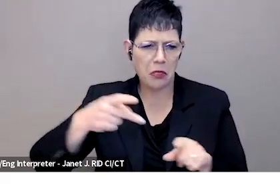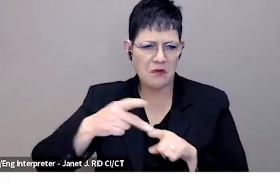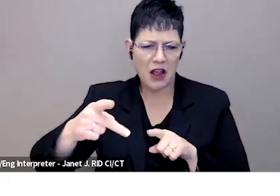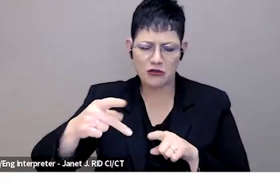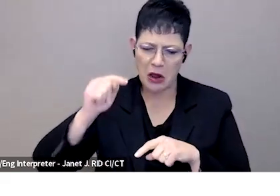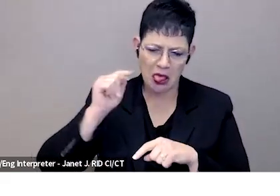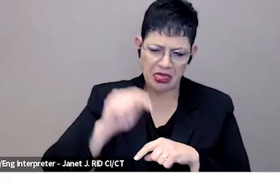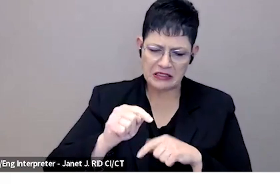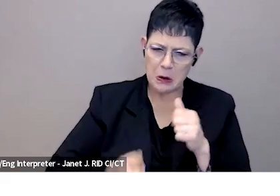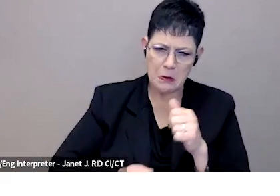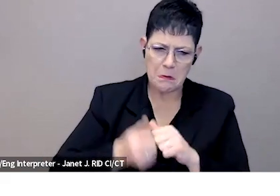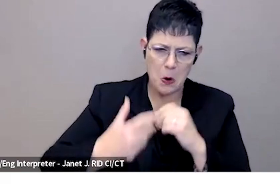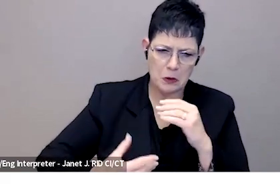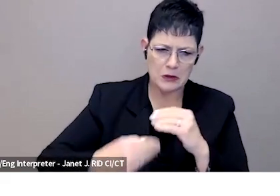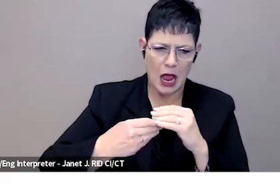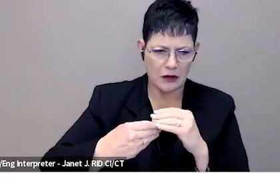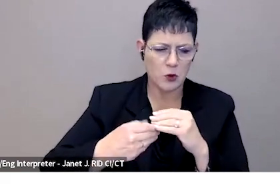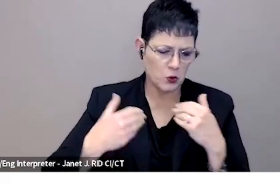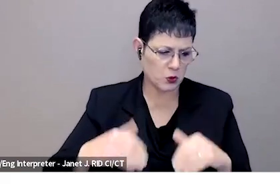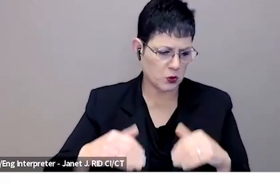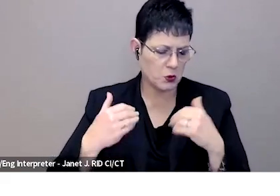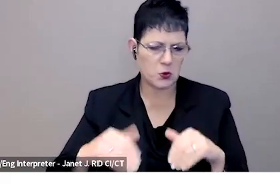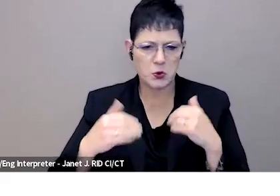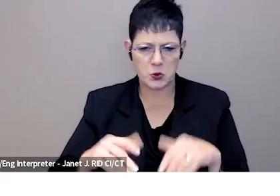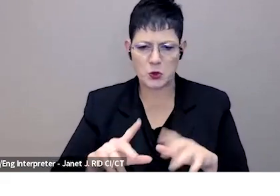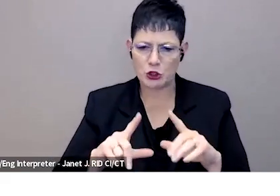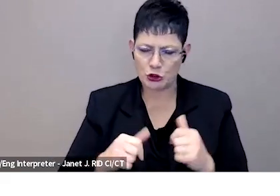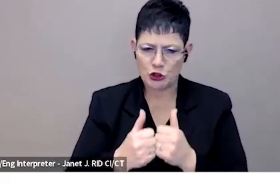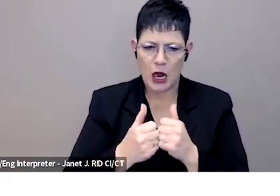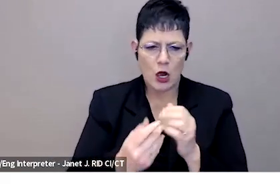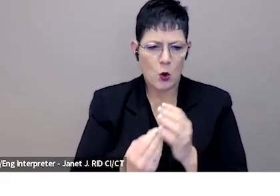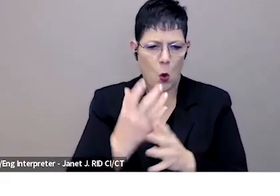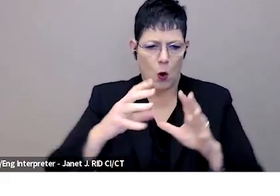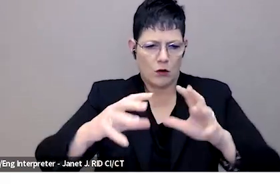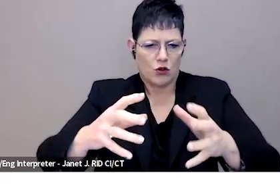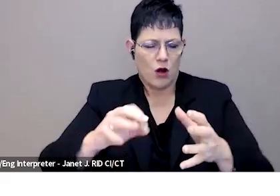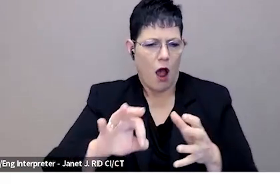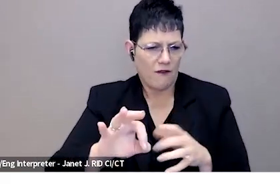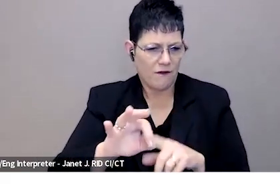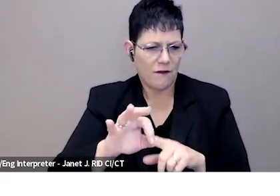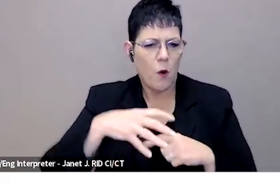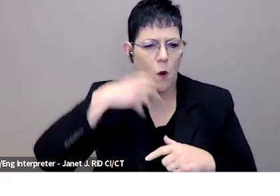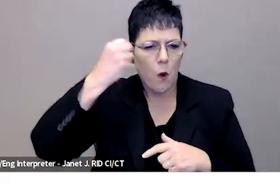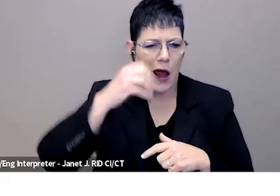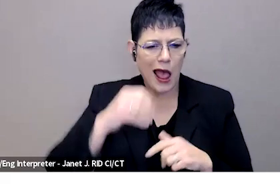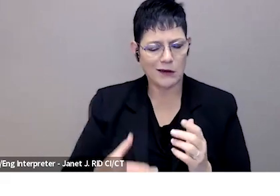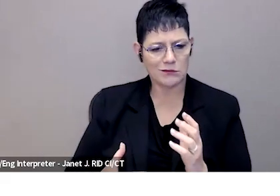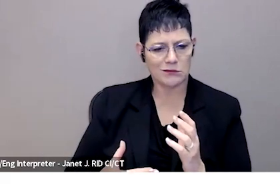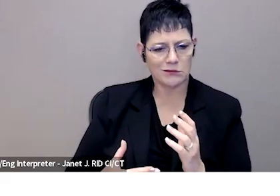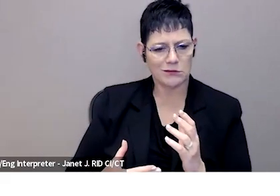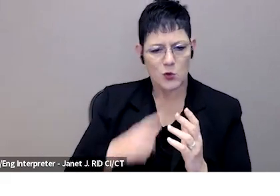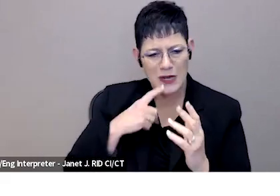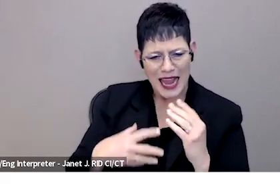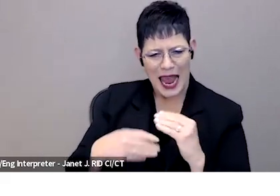States. But mounting workforce challenges, a growing population of older adults, and increased use of home-based